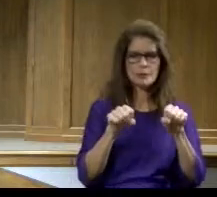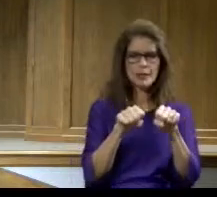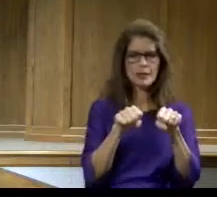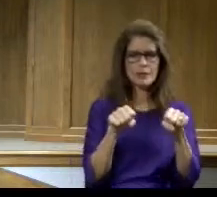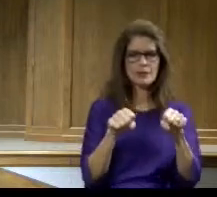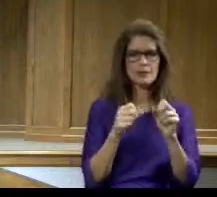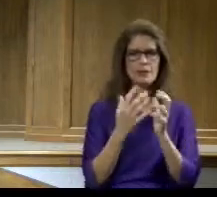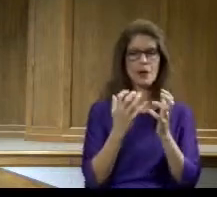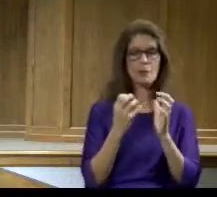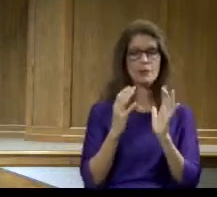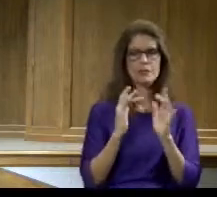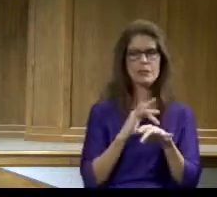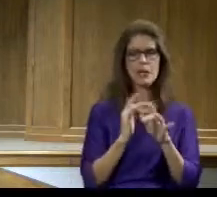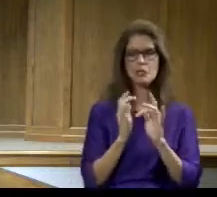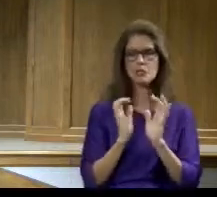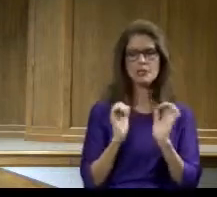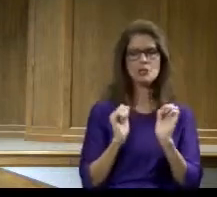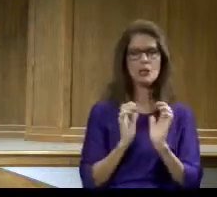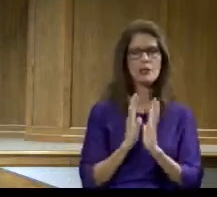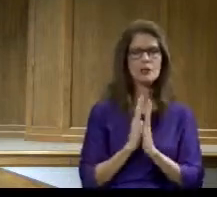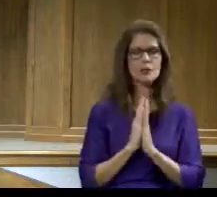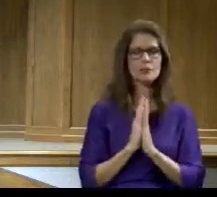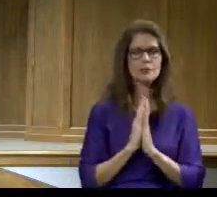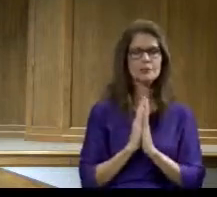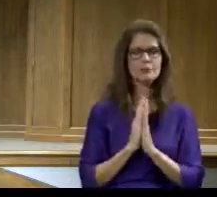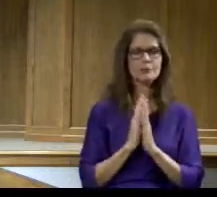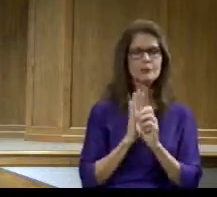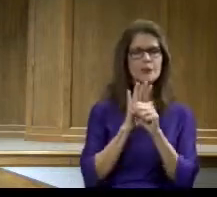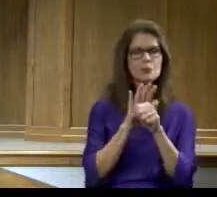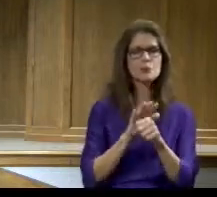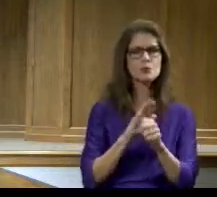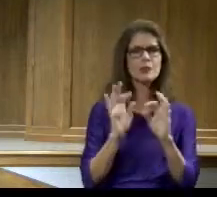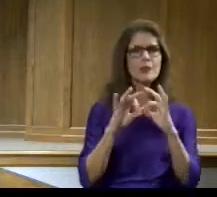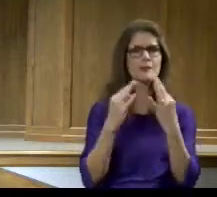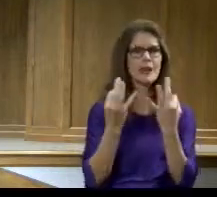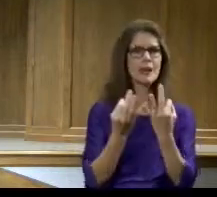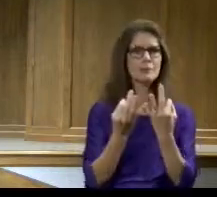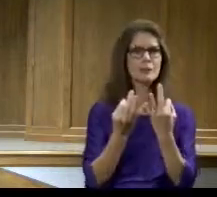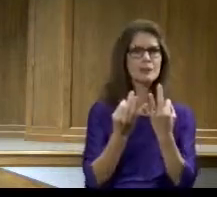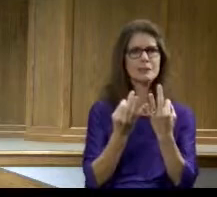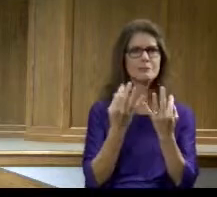Tension in a family where last night you just had a fuss.